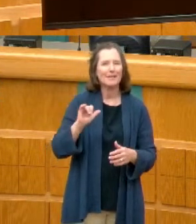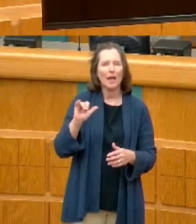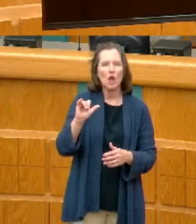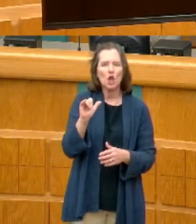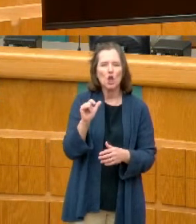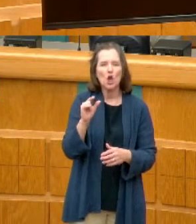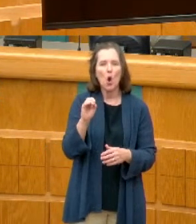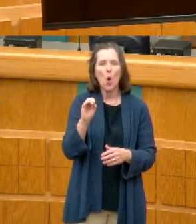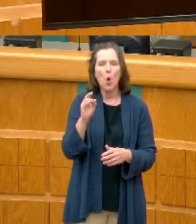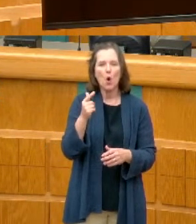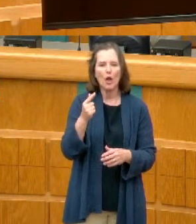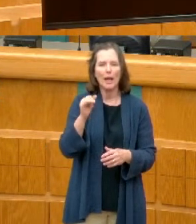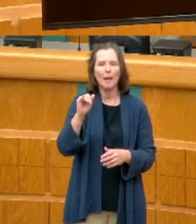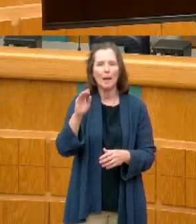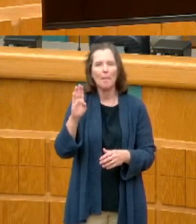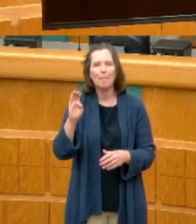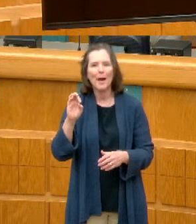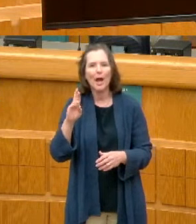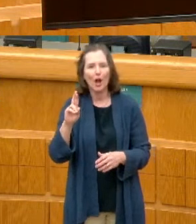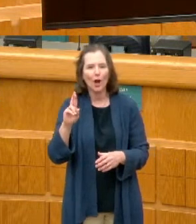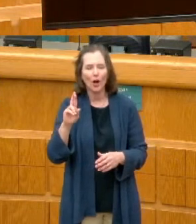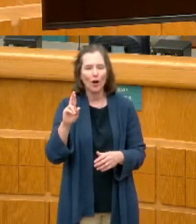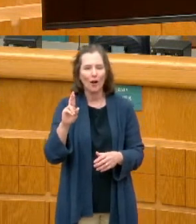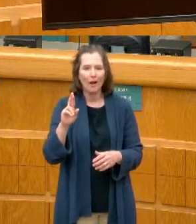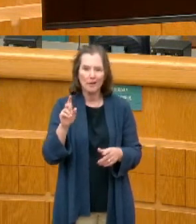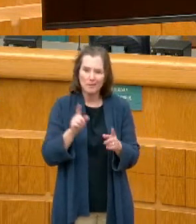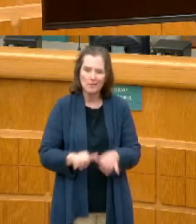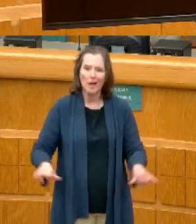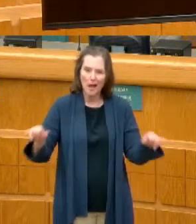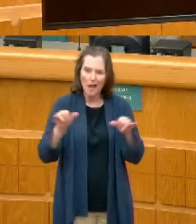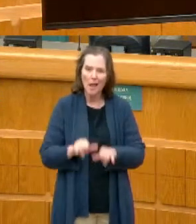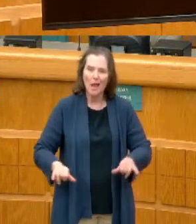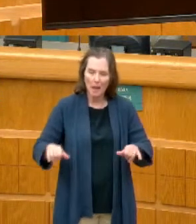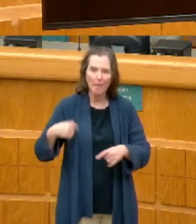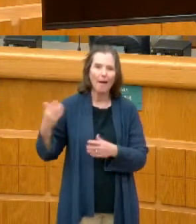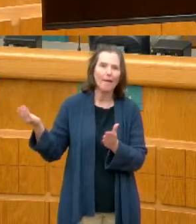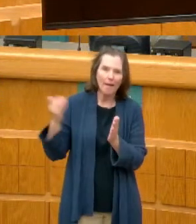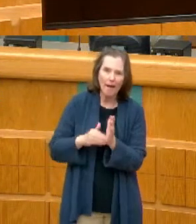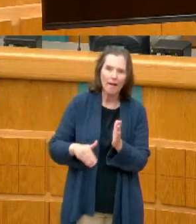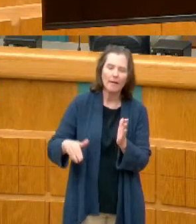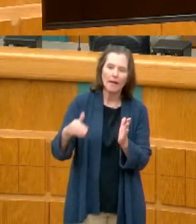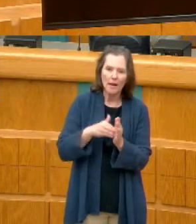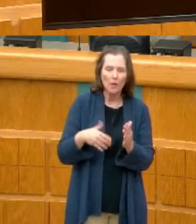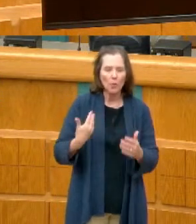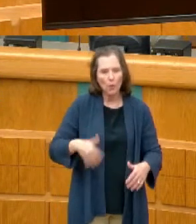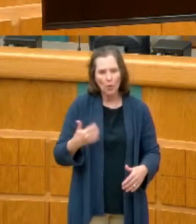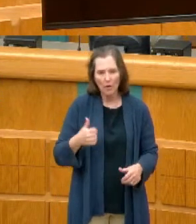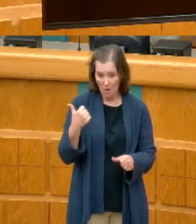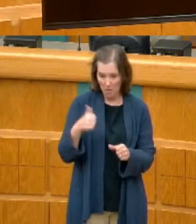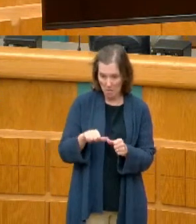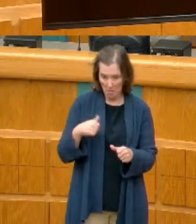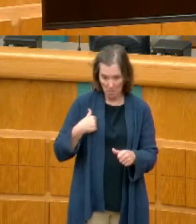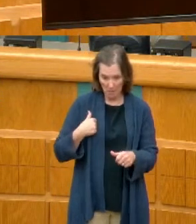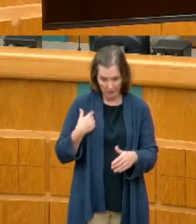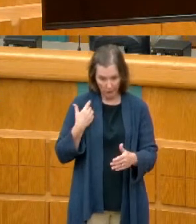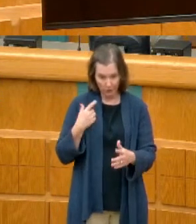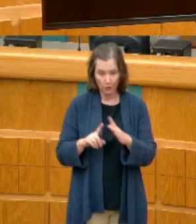are. I joined this community last June, and we saw a huge spike and